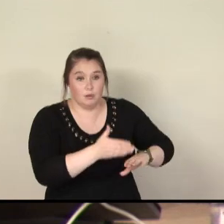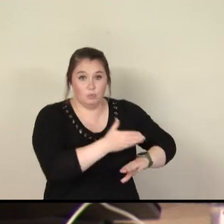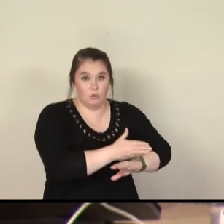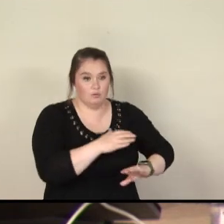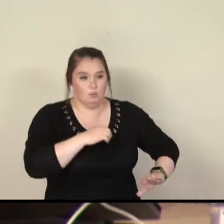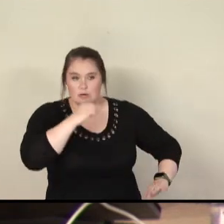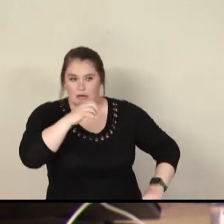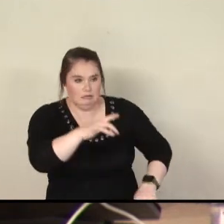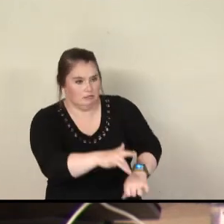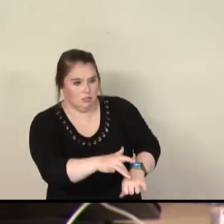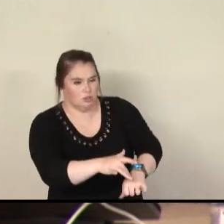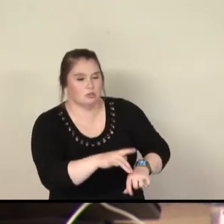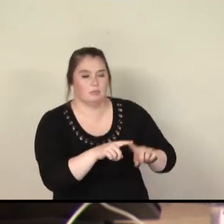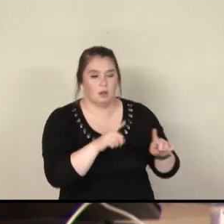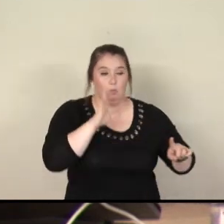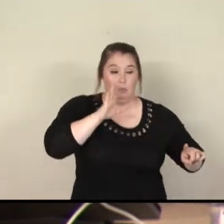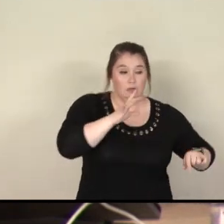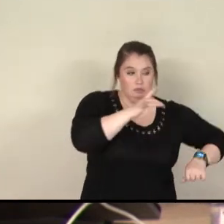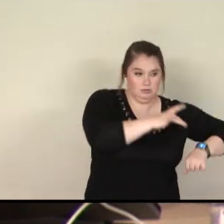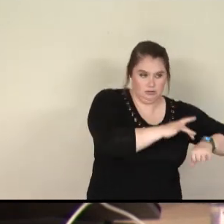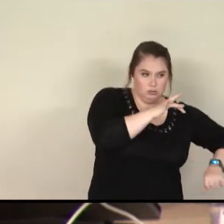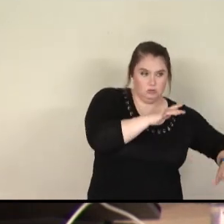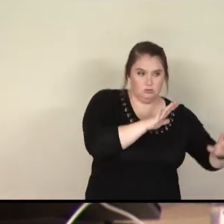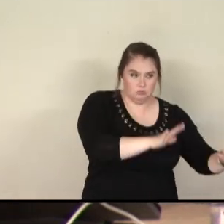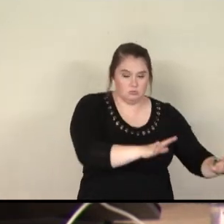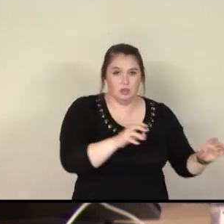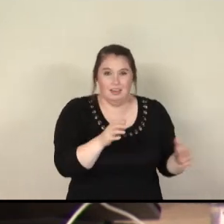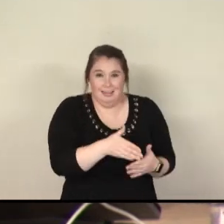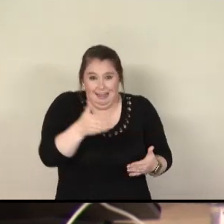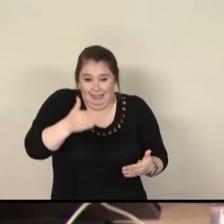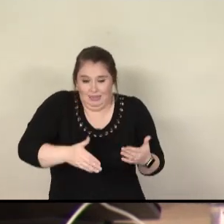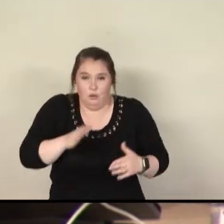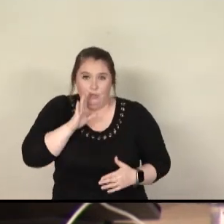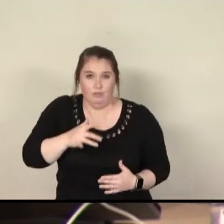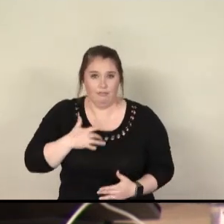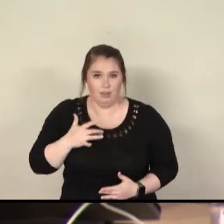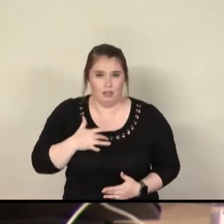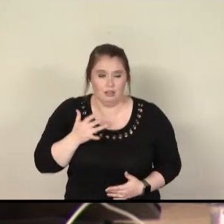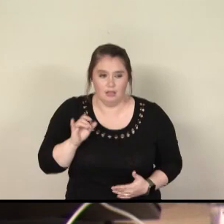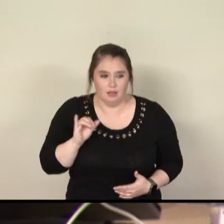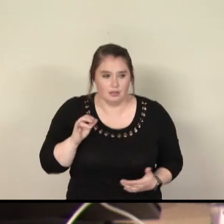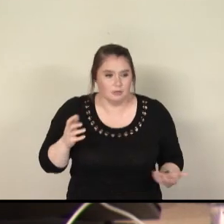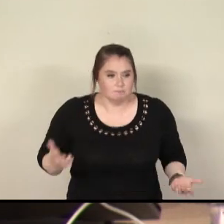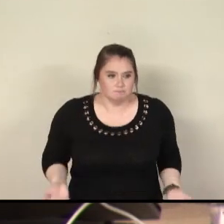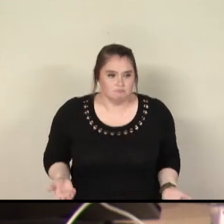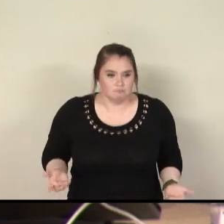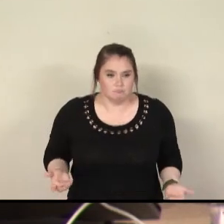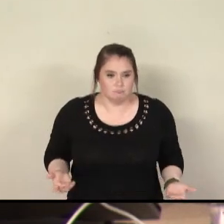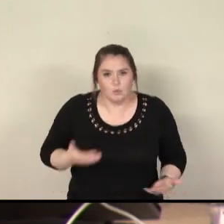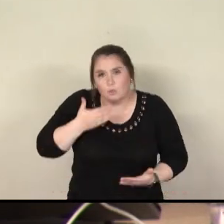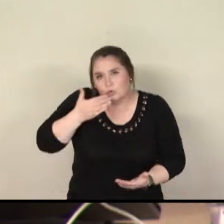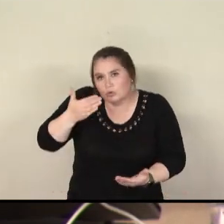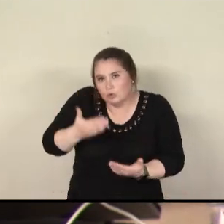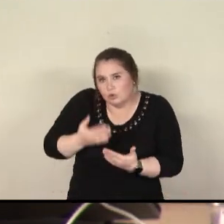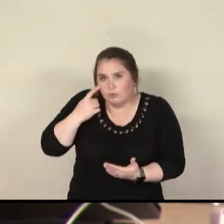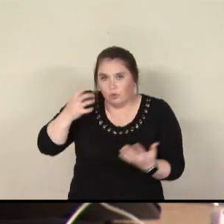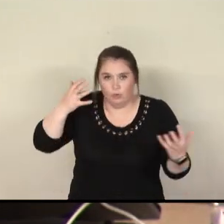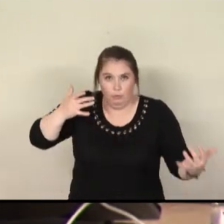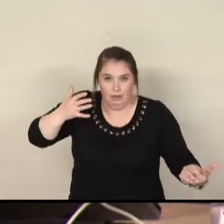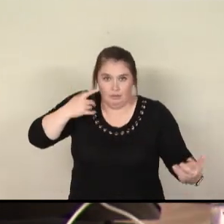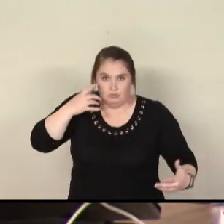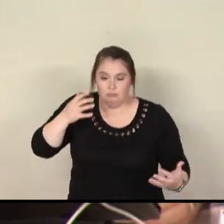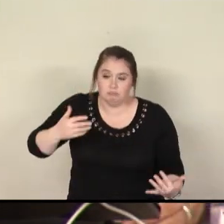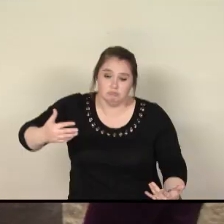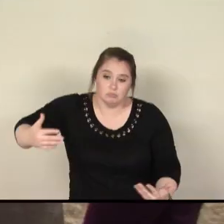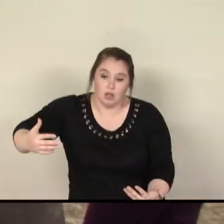restore what we will touch, so that the whole thing by the end feels like it was worth the wait kind of thing. I think,